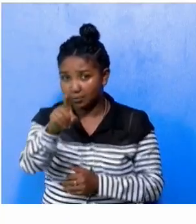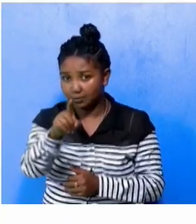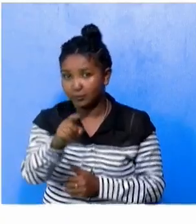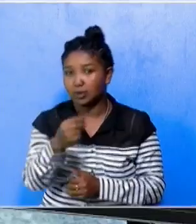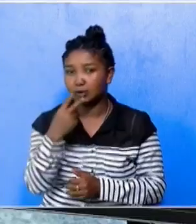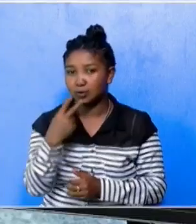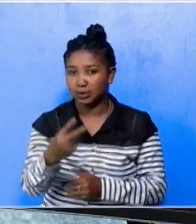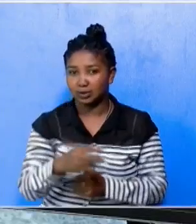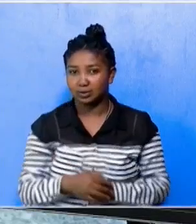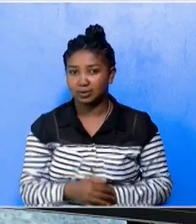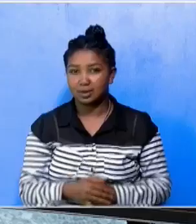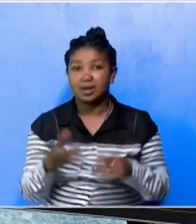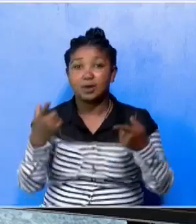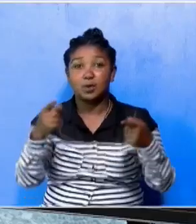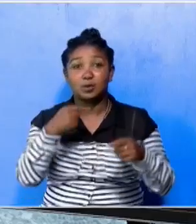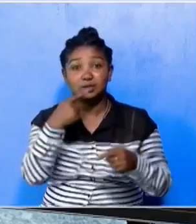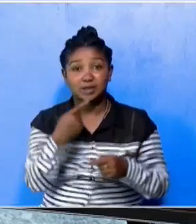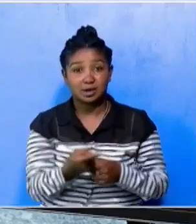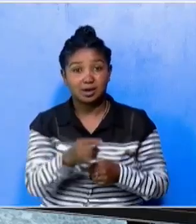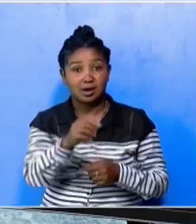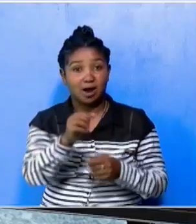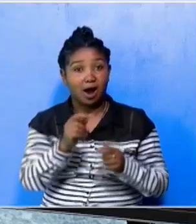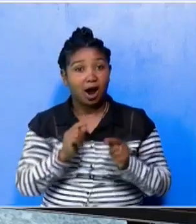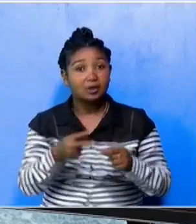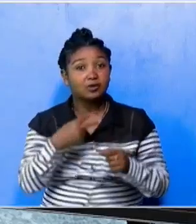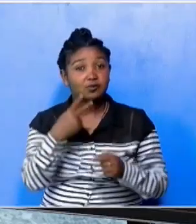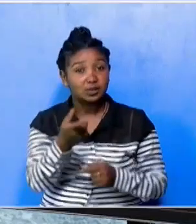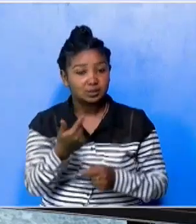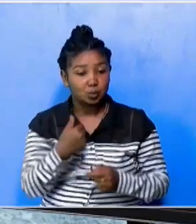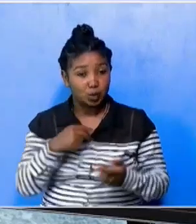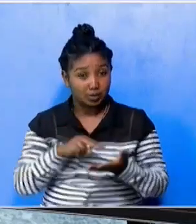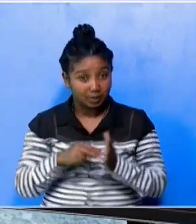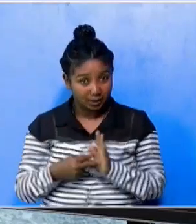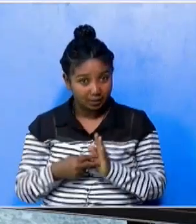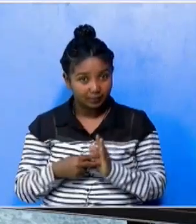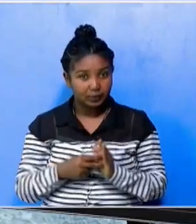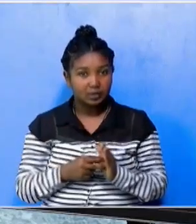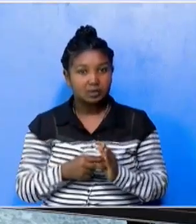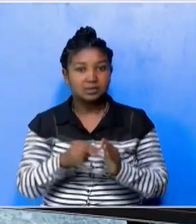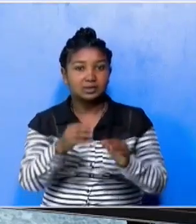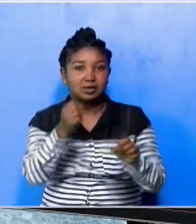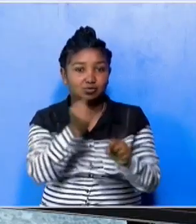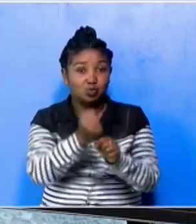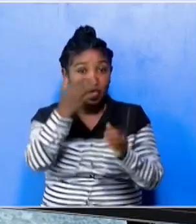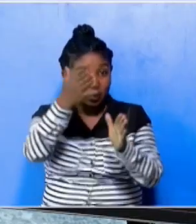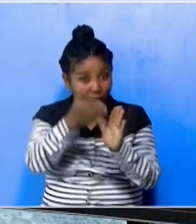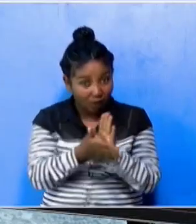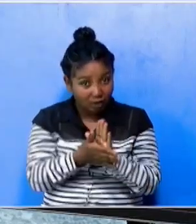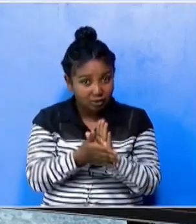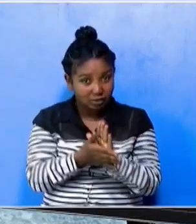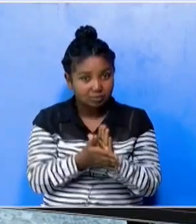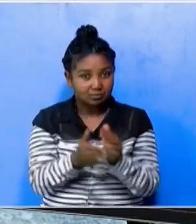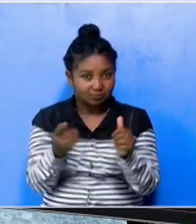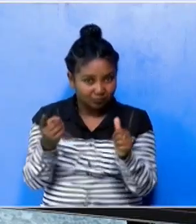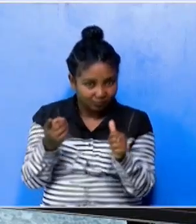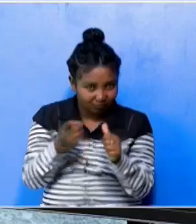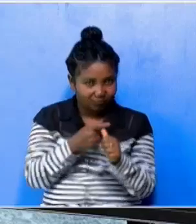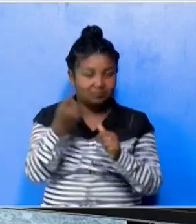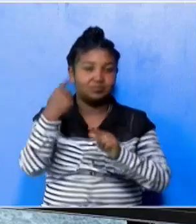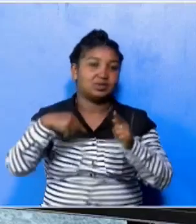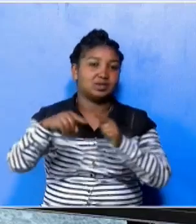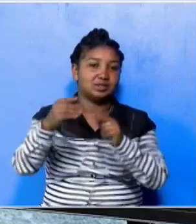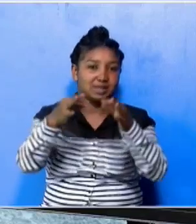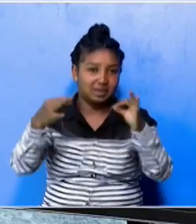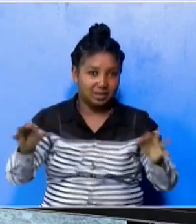Look, when we say active voice, we mean that the doer of the action comes as the beginning of the